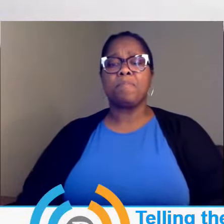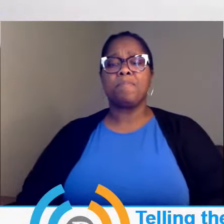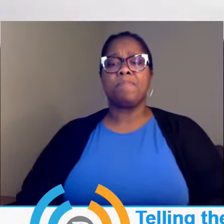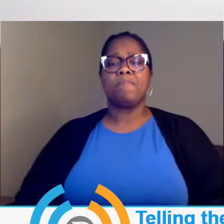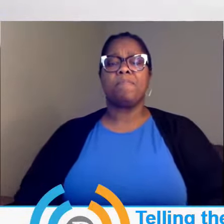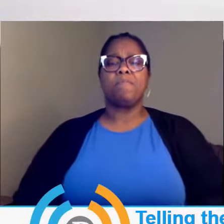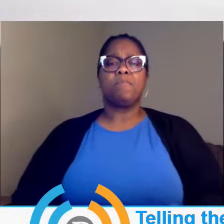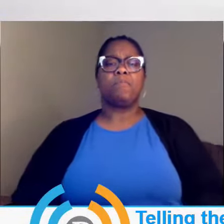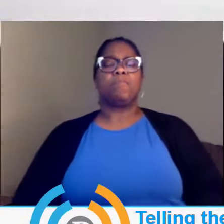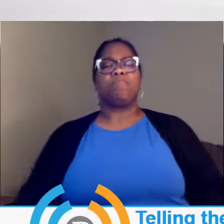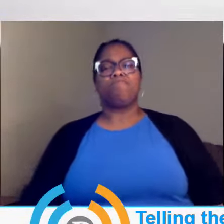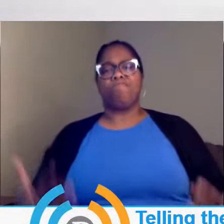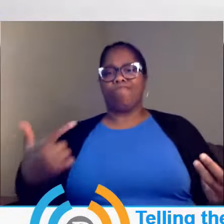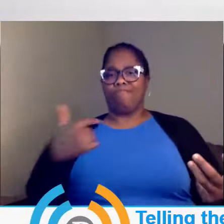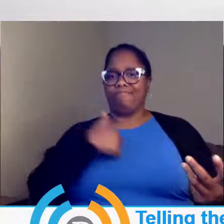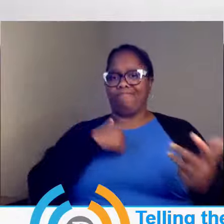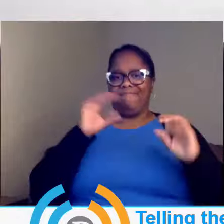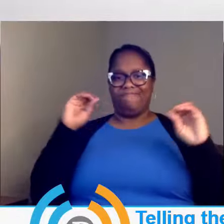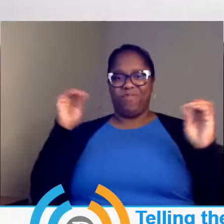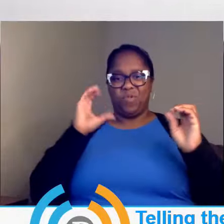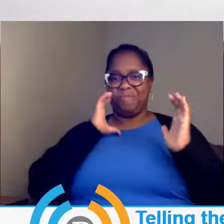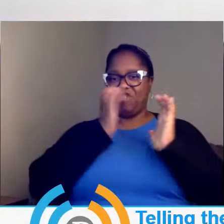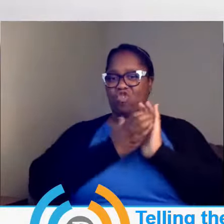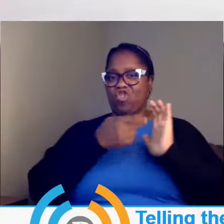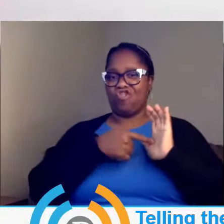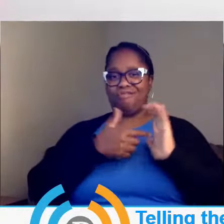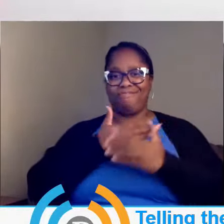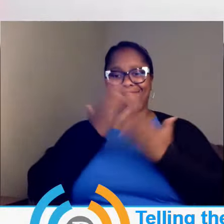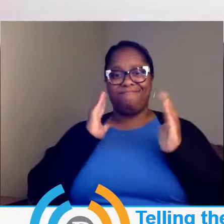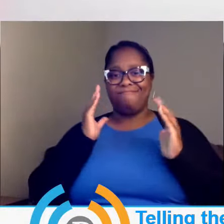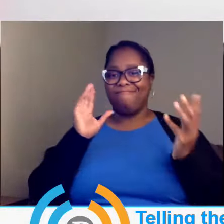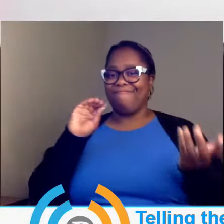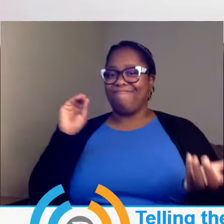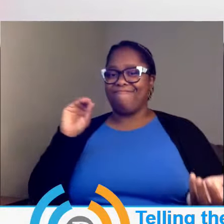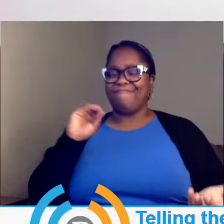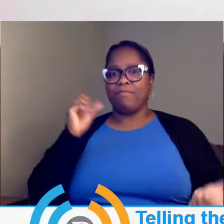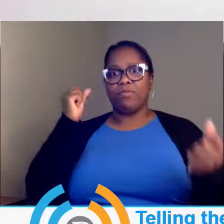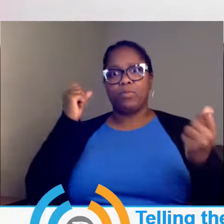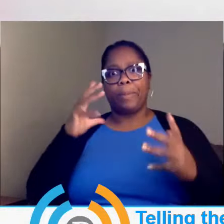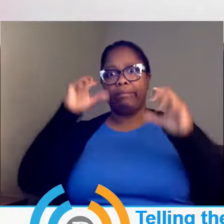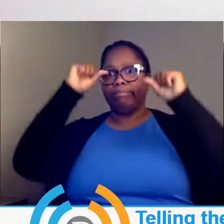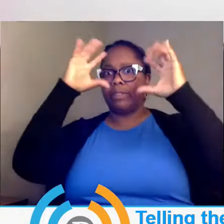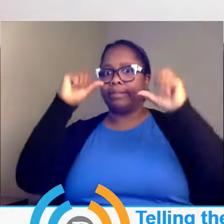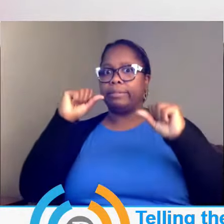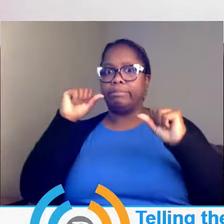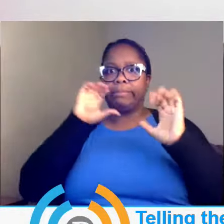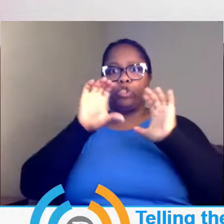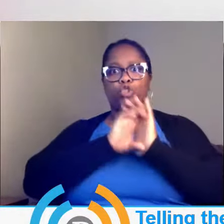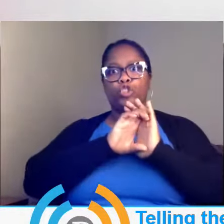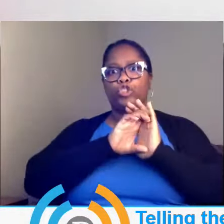I don't have a picture. I feel like it's so many awesome pictures have been taken.